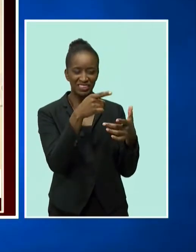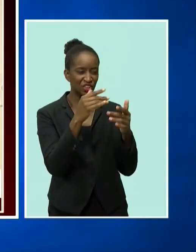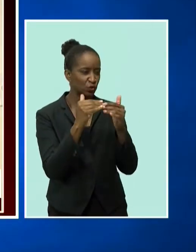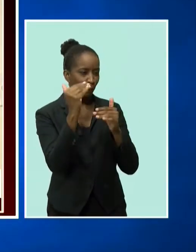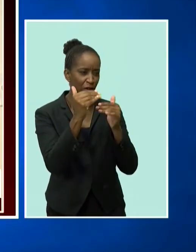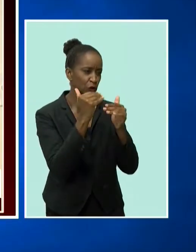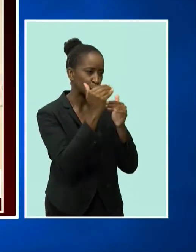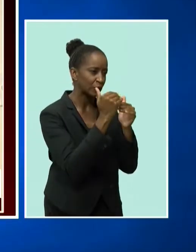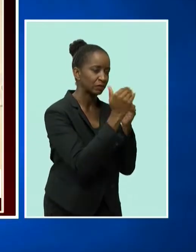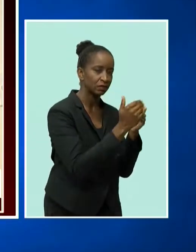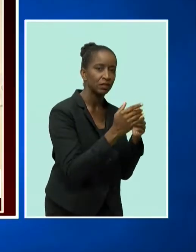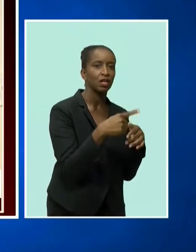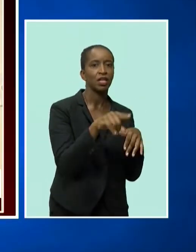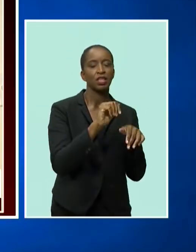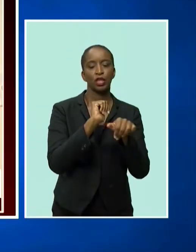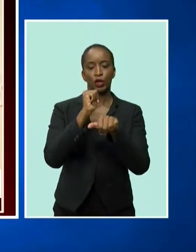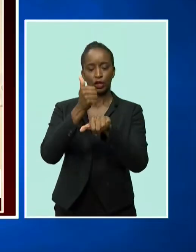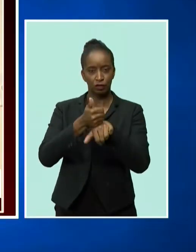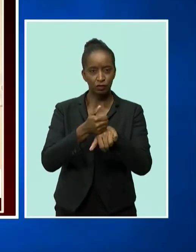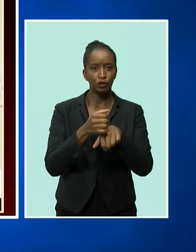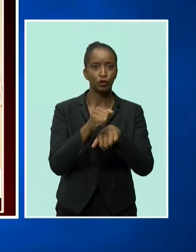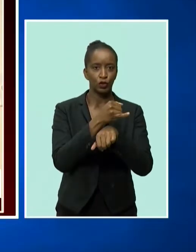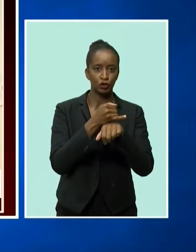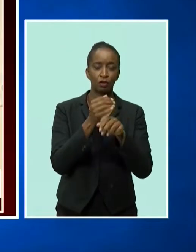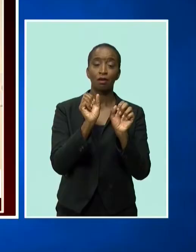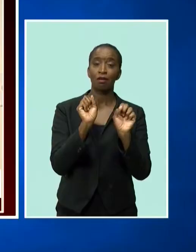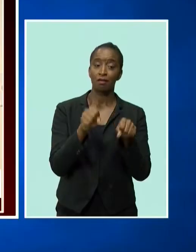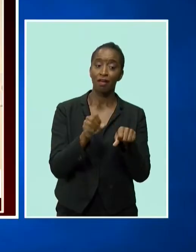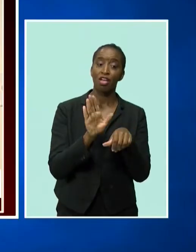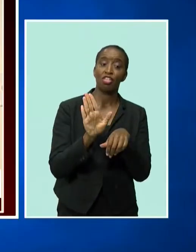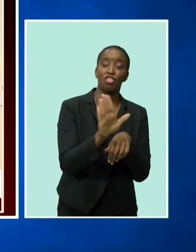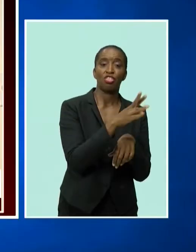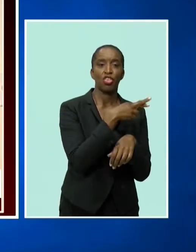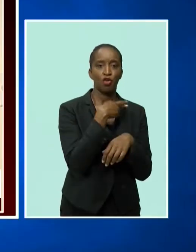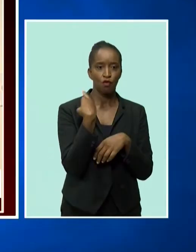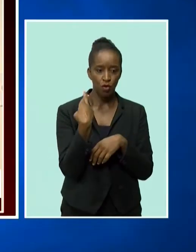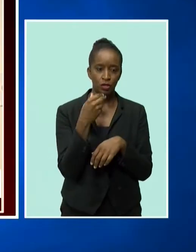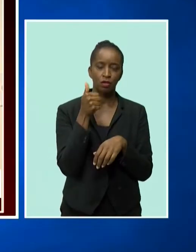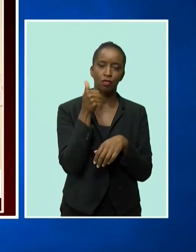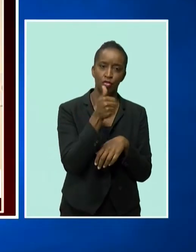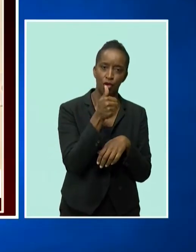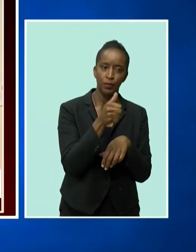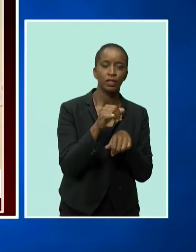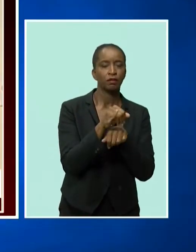companies, where they could reinsure their own risks. And we actually saw quite a bit of growth.